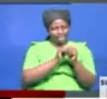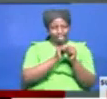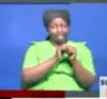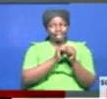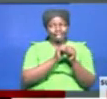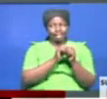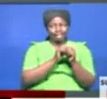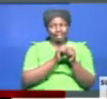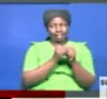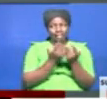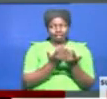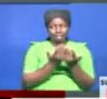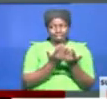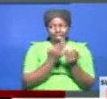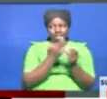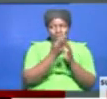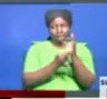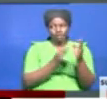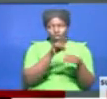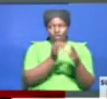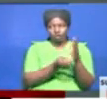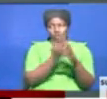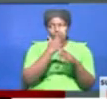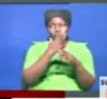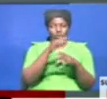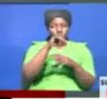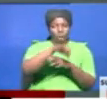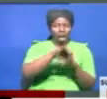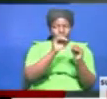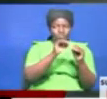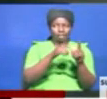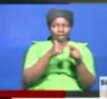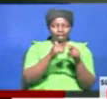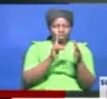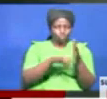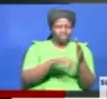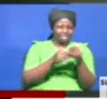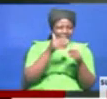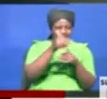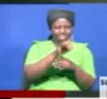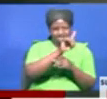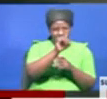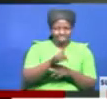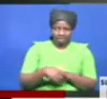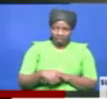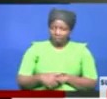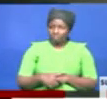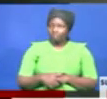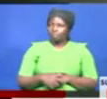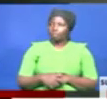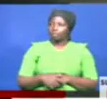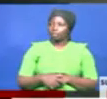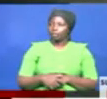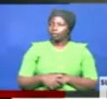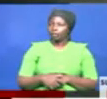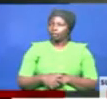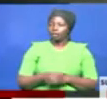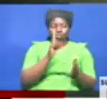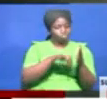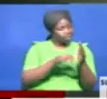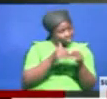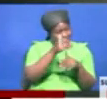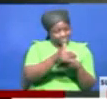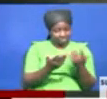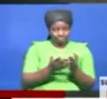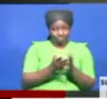and if you do not form quorum, what next? Yeah, that's mainly the schedule. What next?